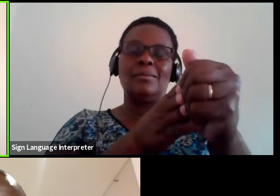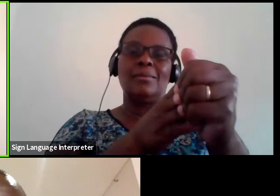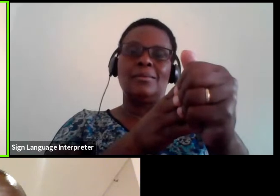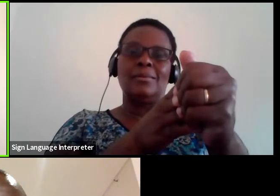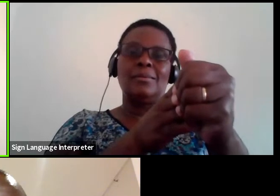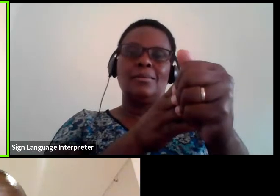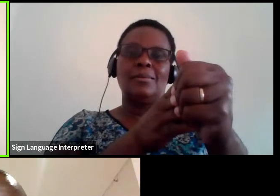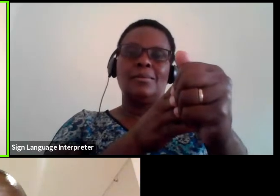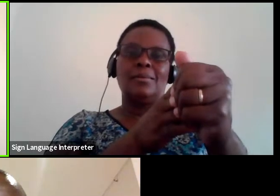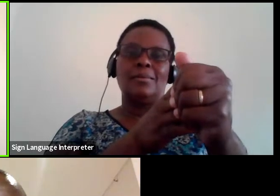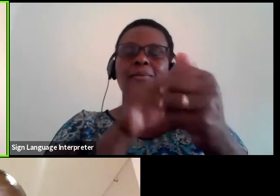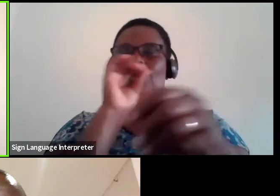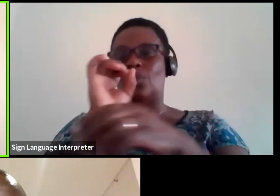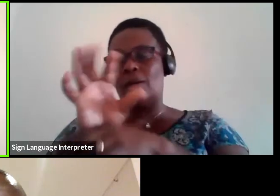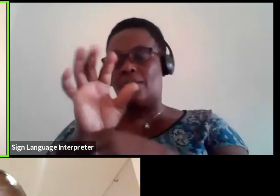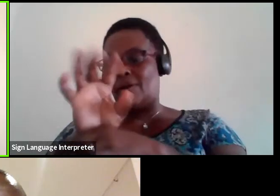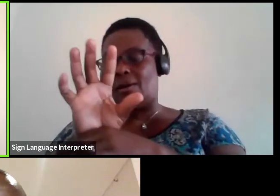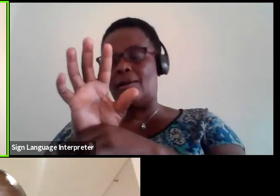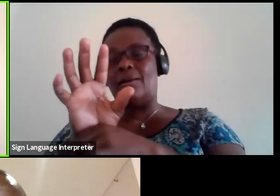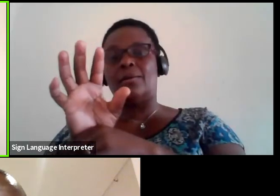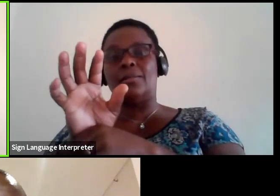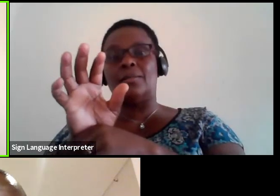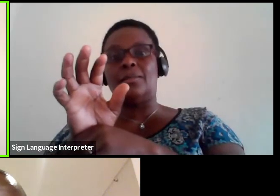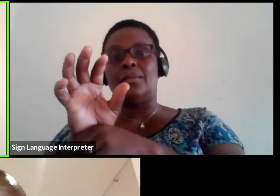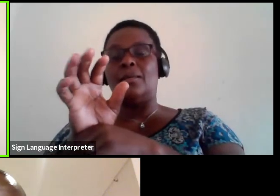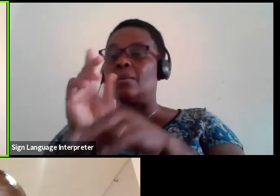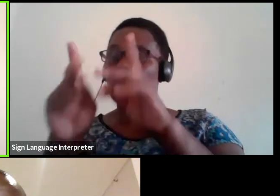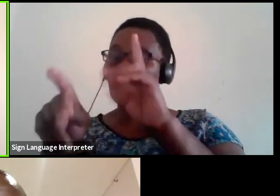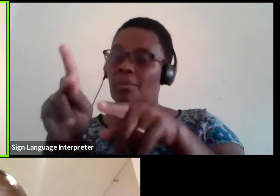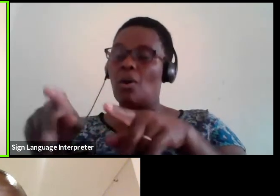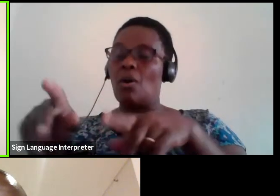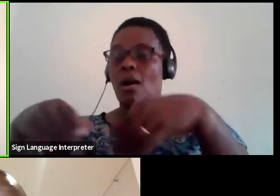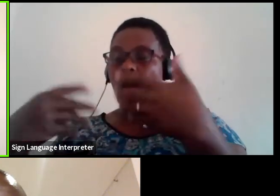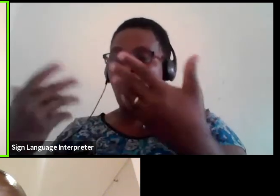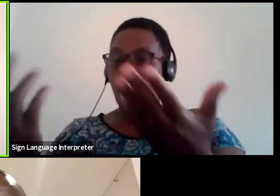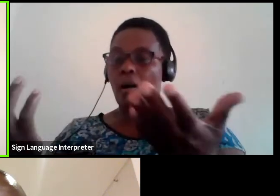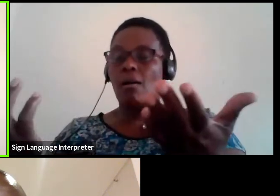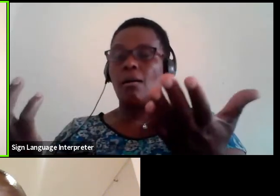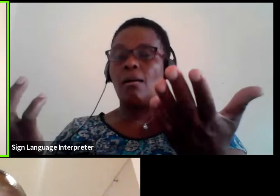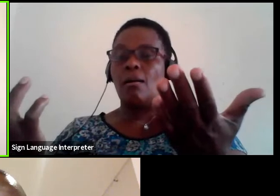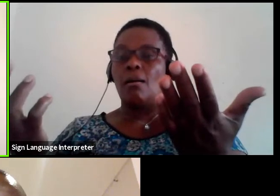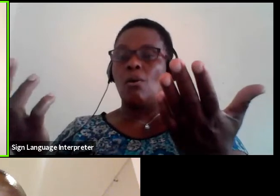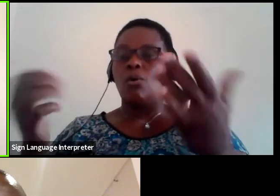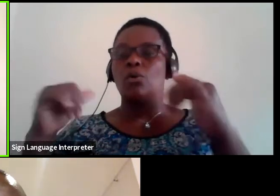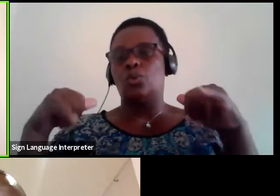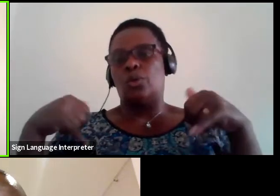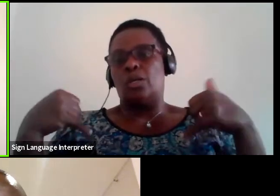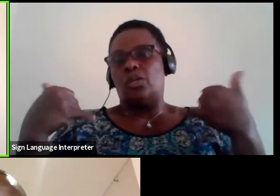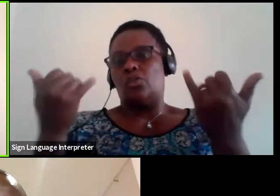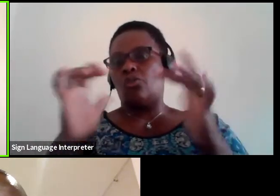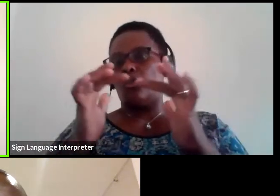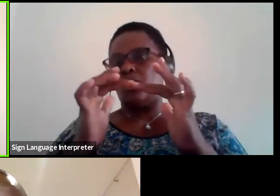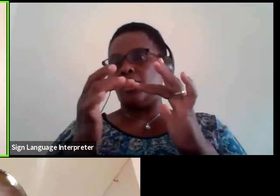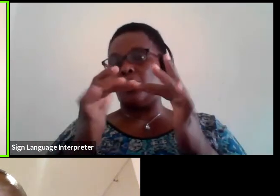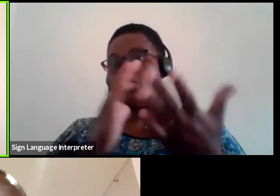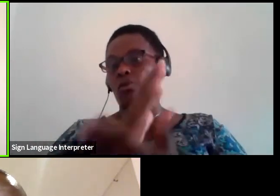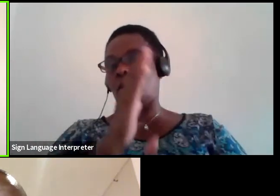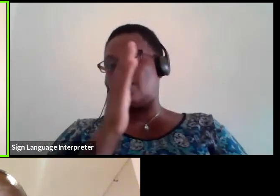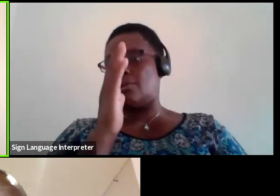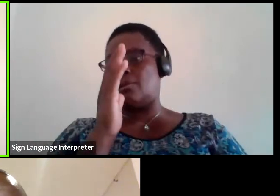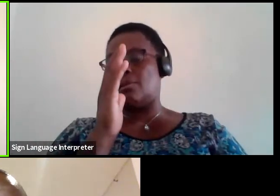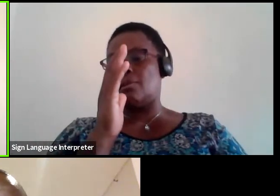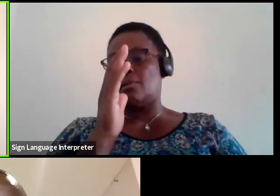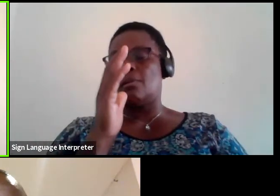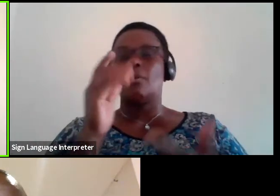advising their citizens on how they can enjoy better their digital rights, because many